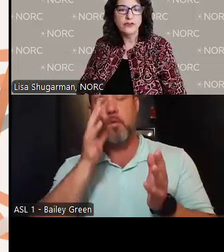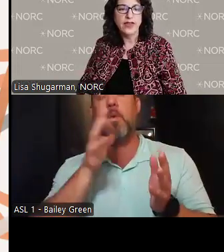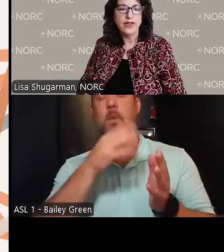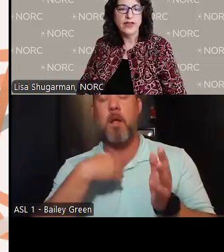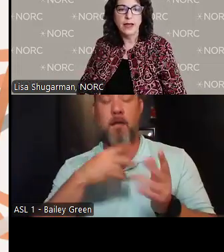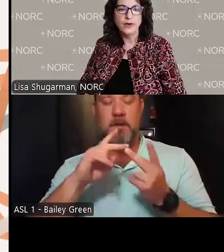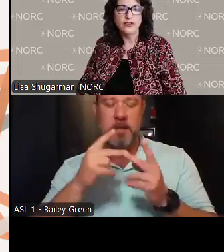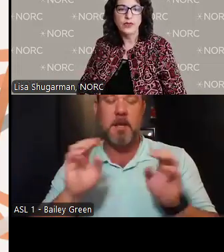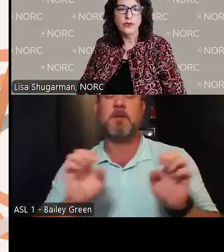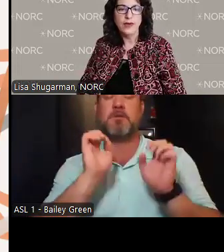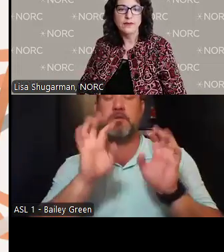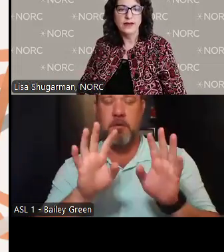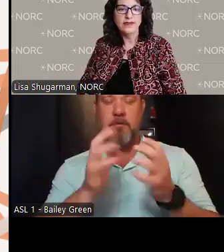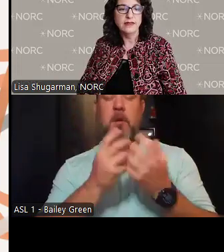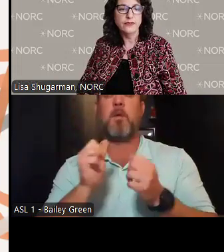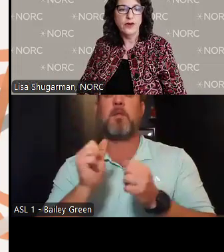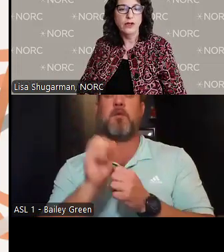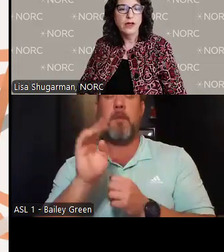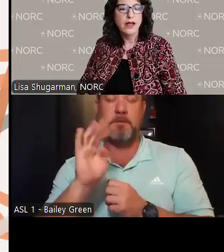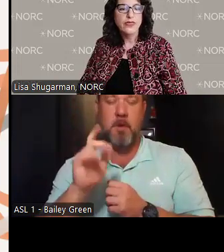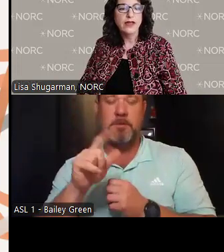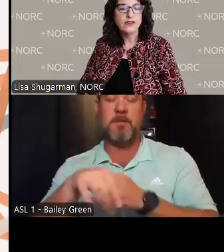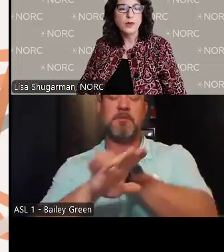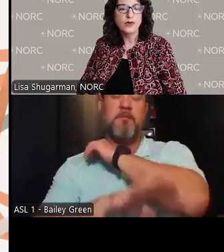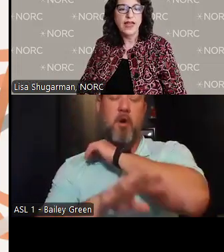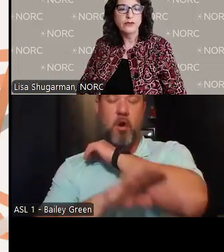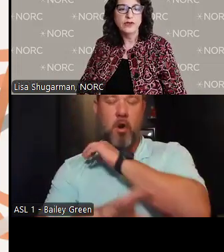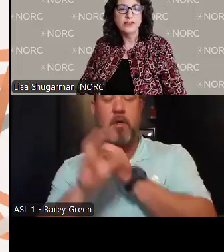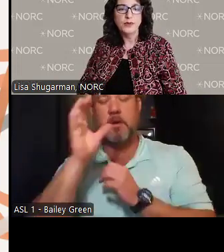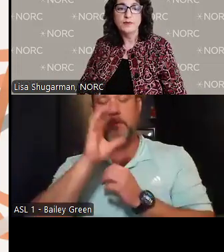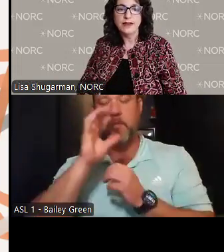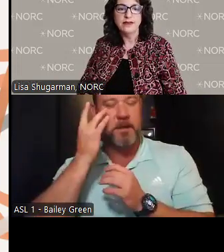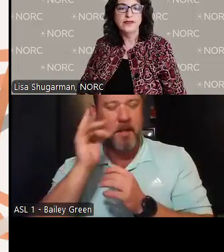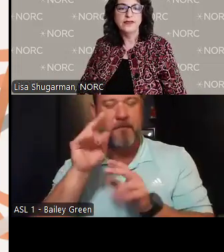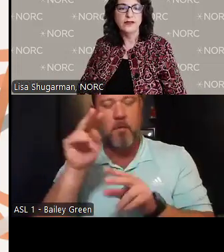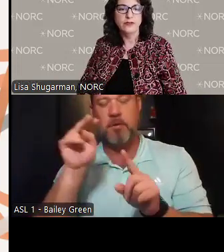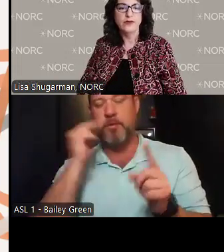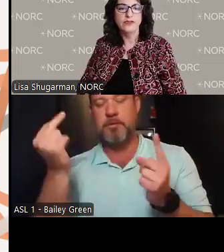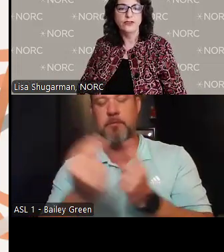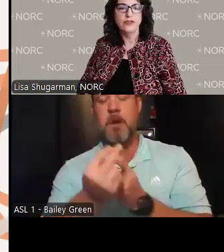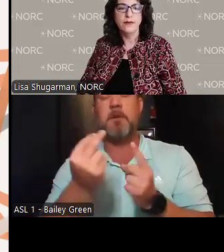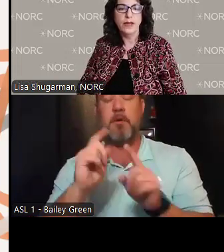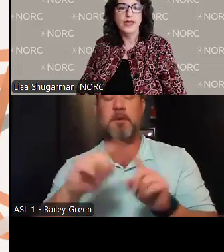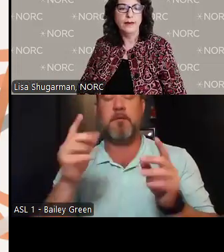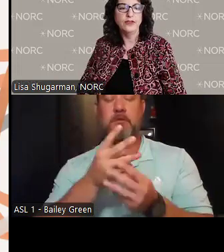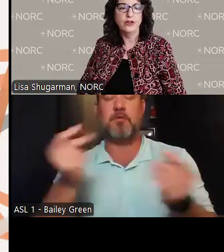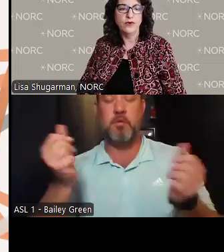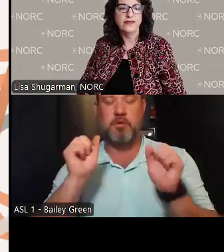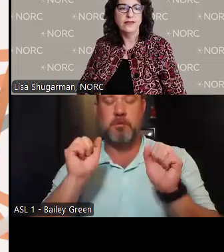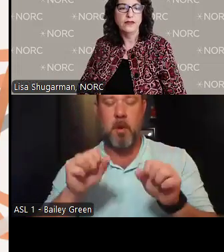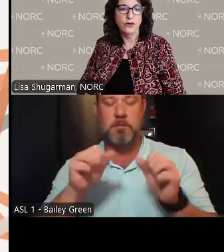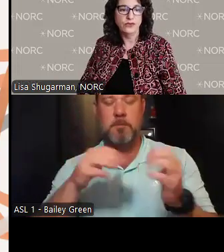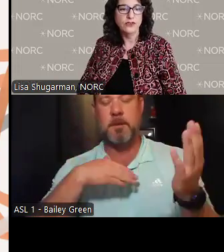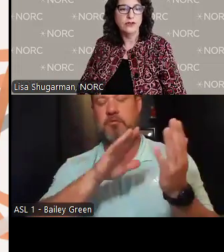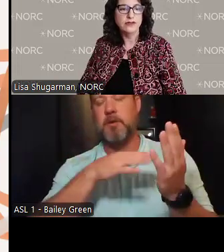another survey in collaboration with UMass Boston in the fall that explores Californians' perspectives on different solutions that may be able to